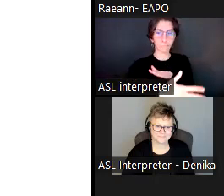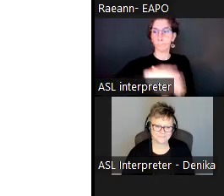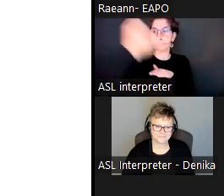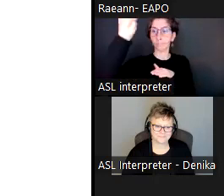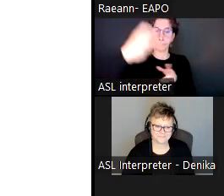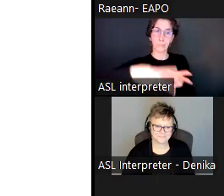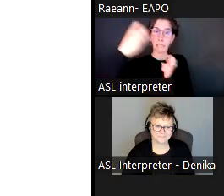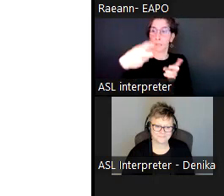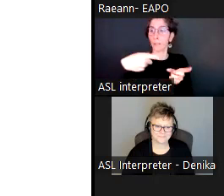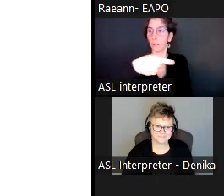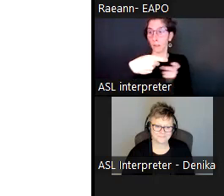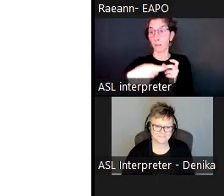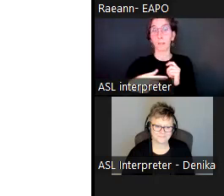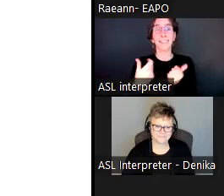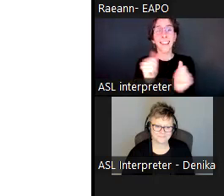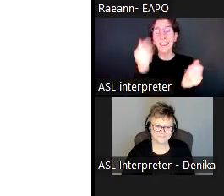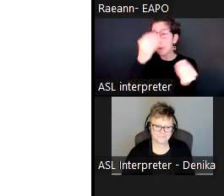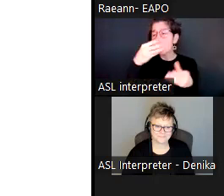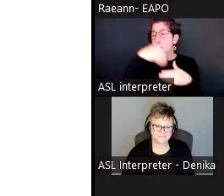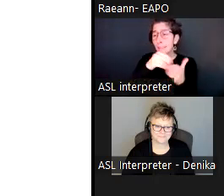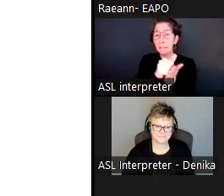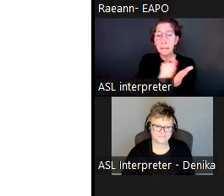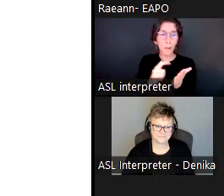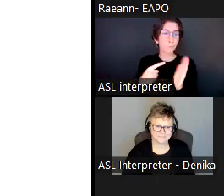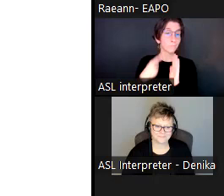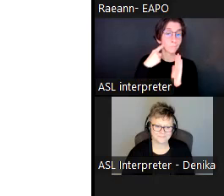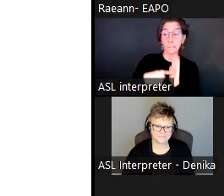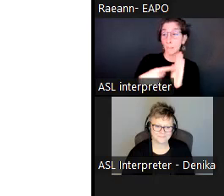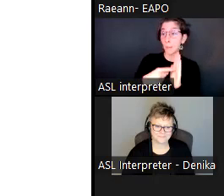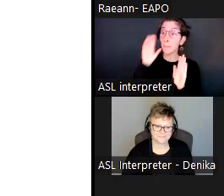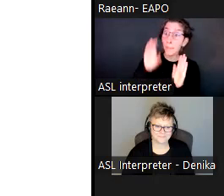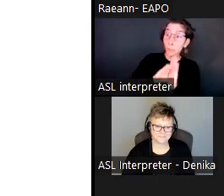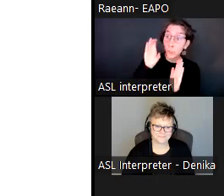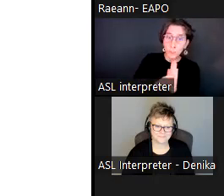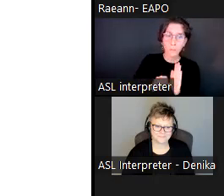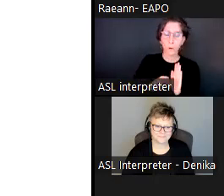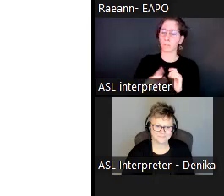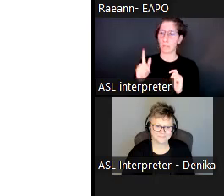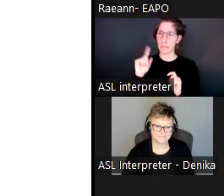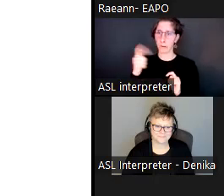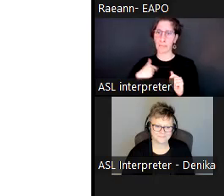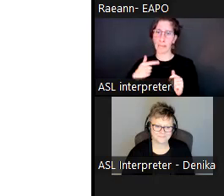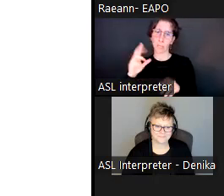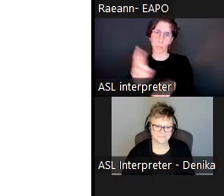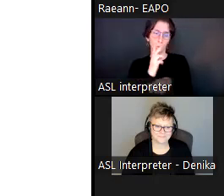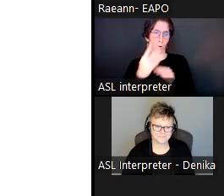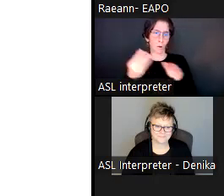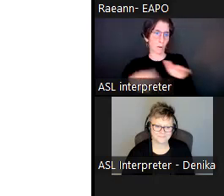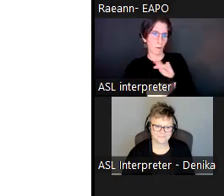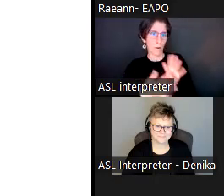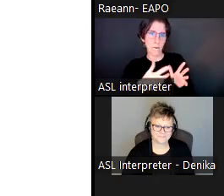to it, including the pictures, which can later be used for blackmail. So the fraudsters can send messages to